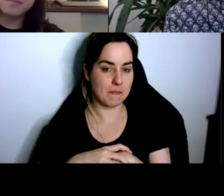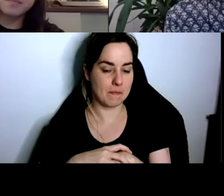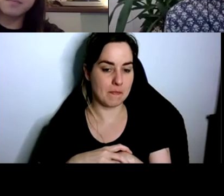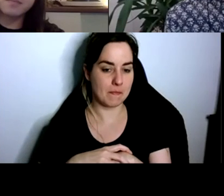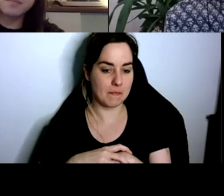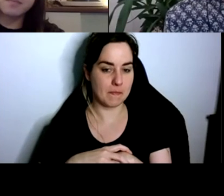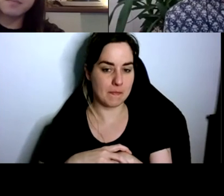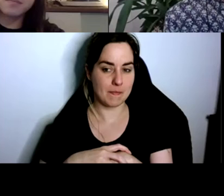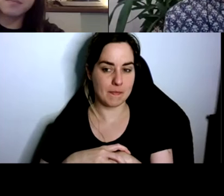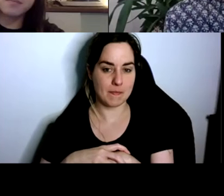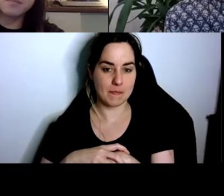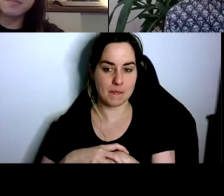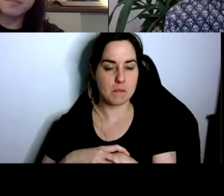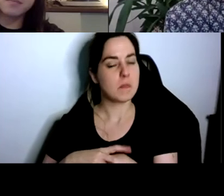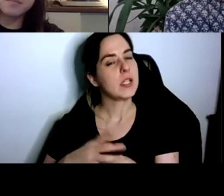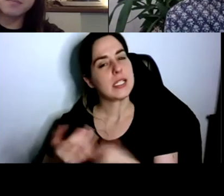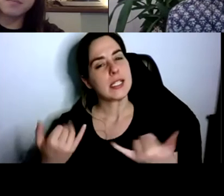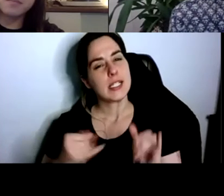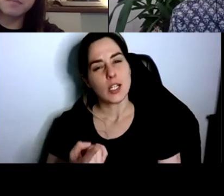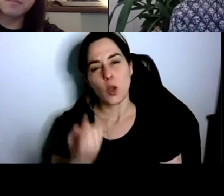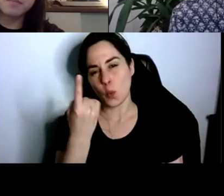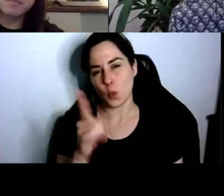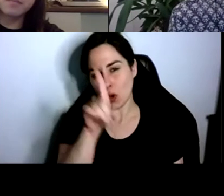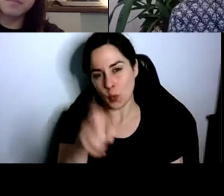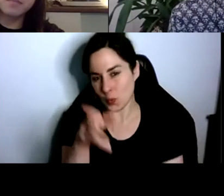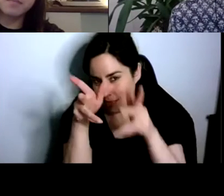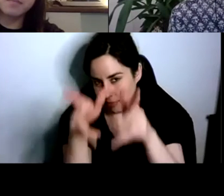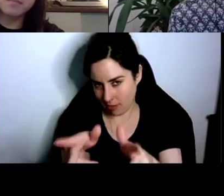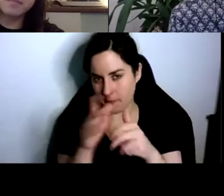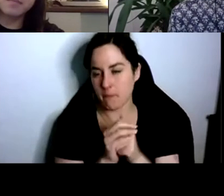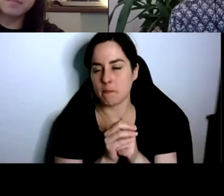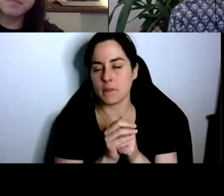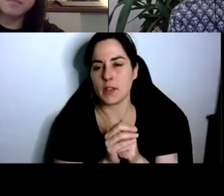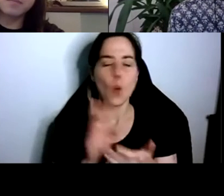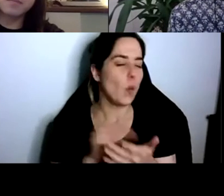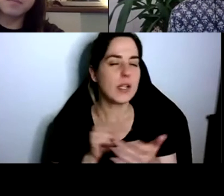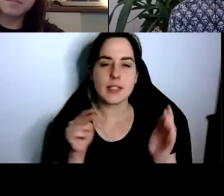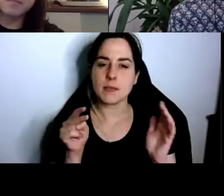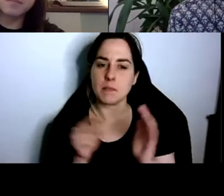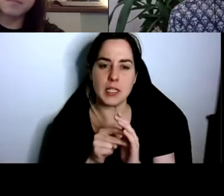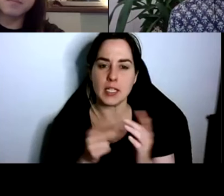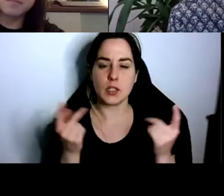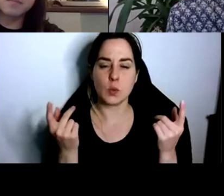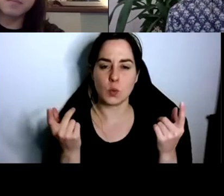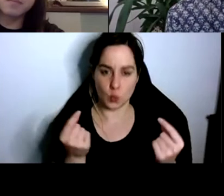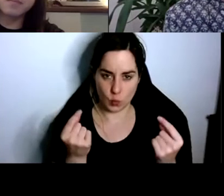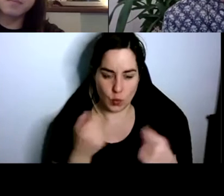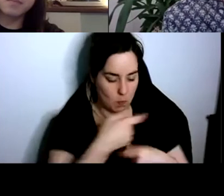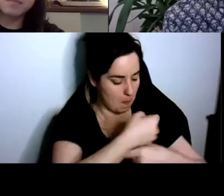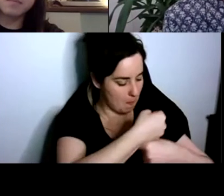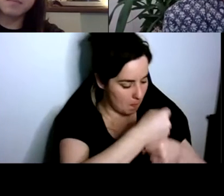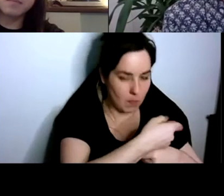there is a question remaining of what it means to produce or platform art in times